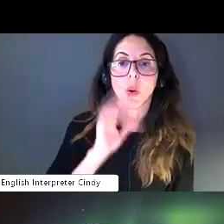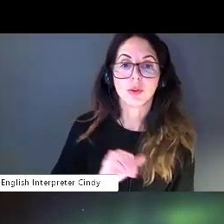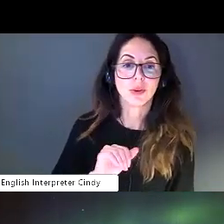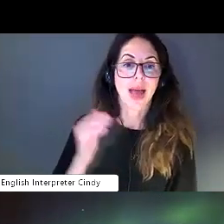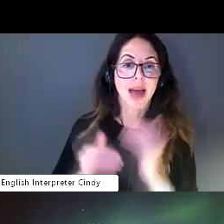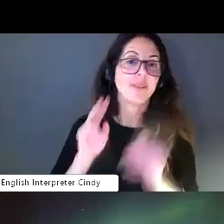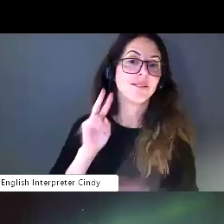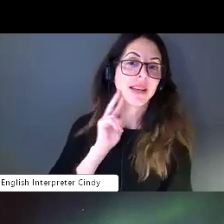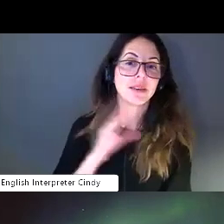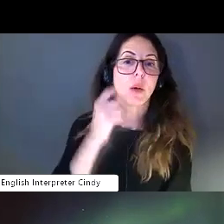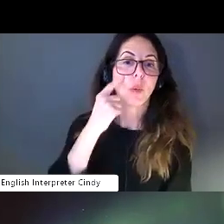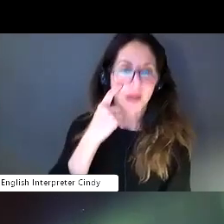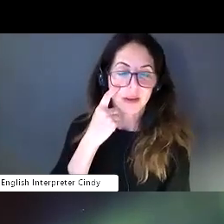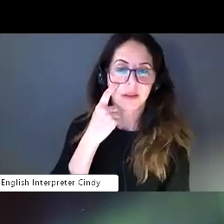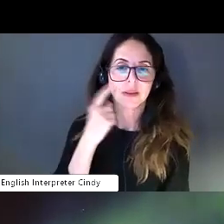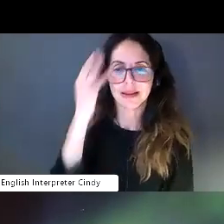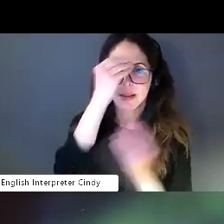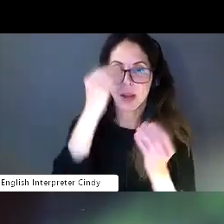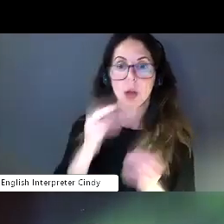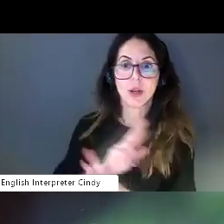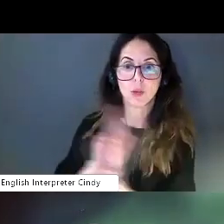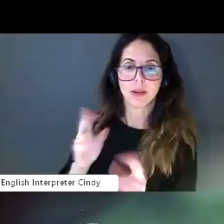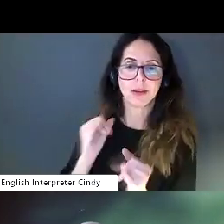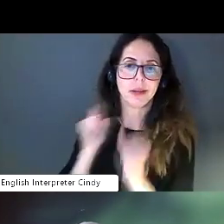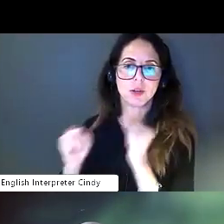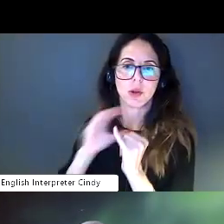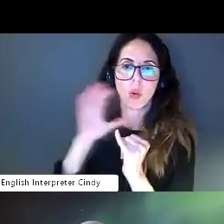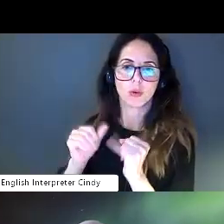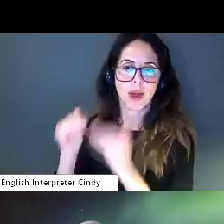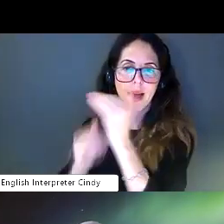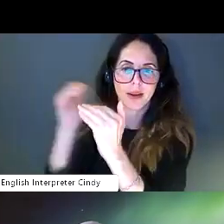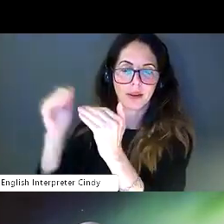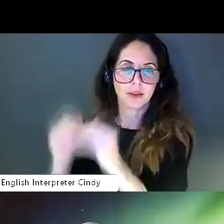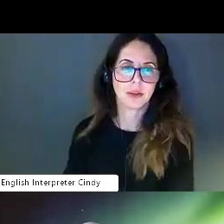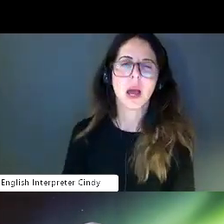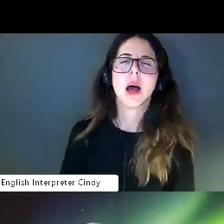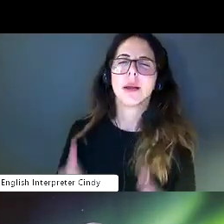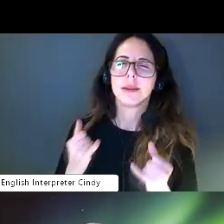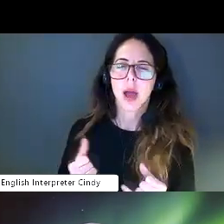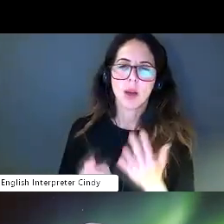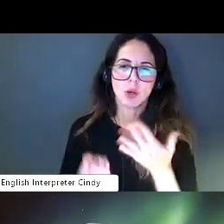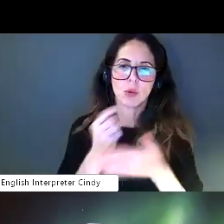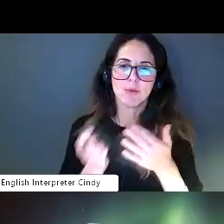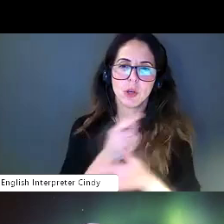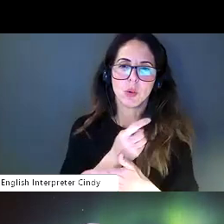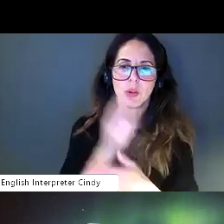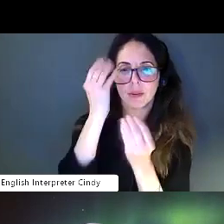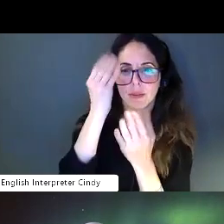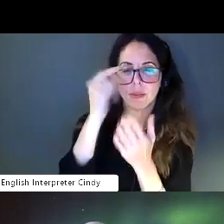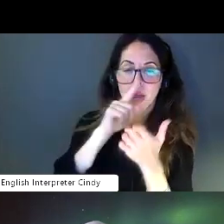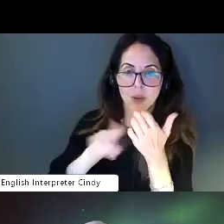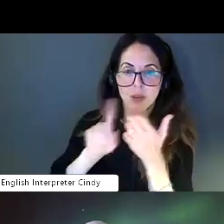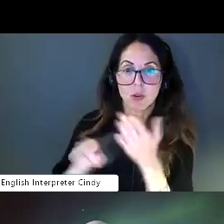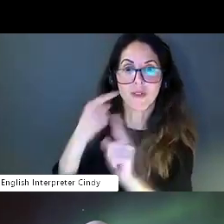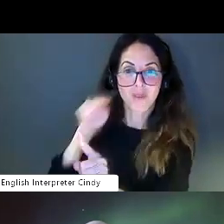witness considerations when interviewing an older adult. So I'm going to be going over the research on interviewing older